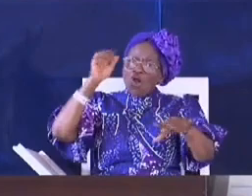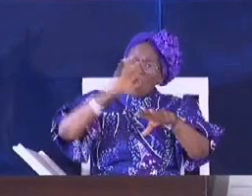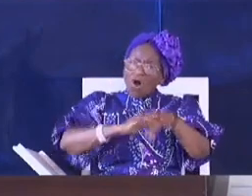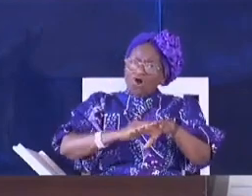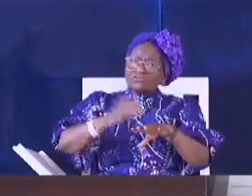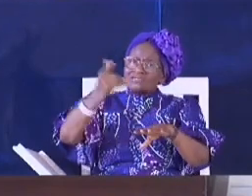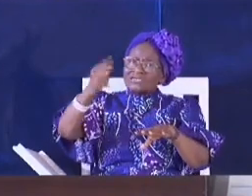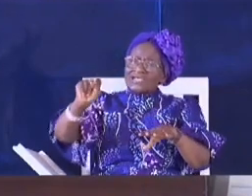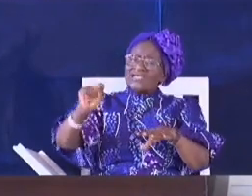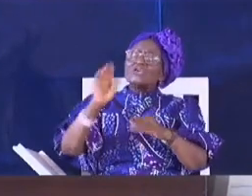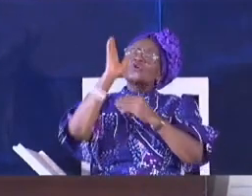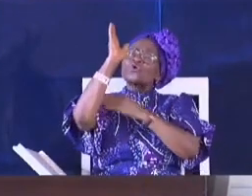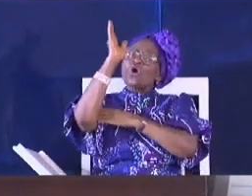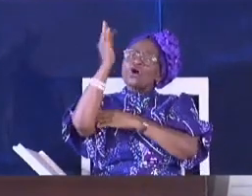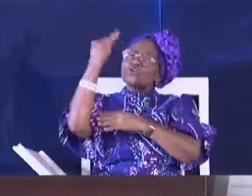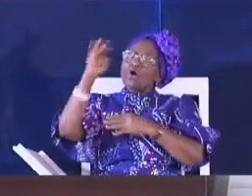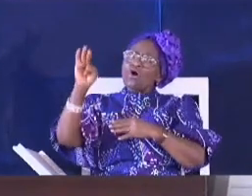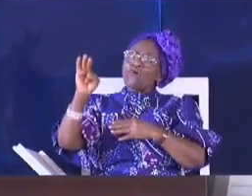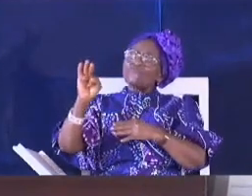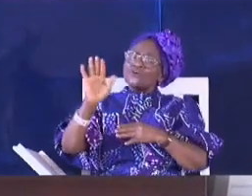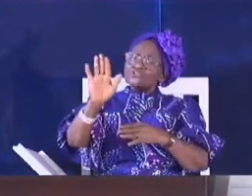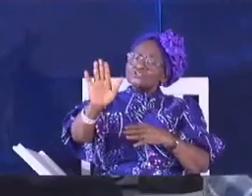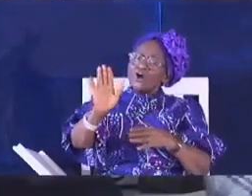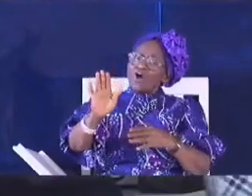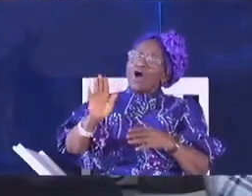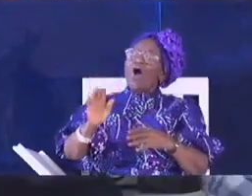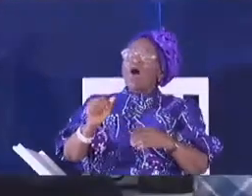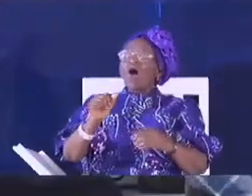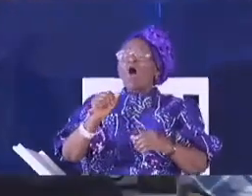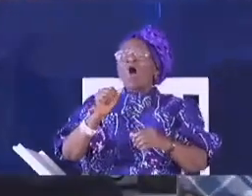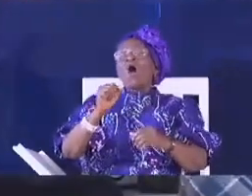father, River Jordan will part.